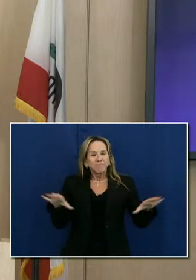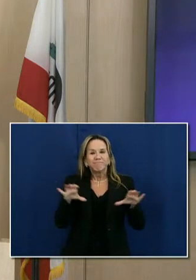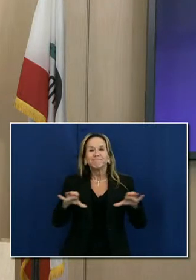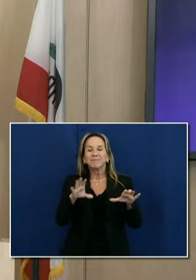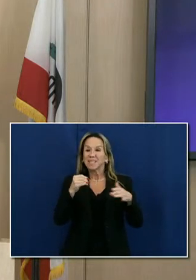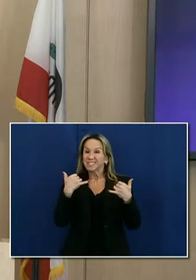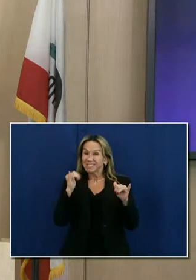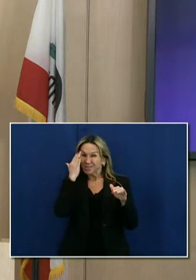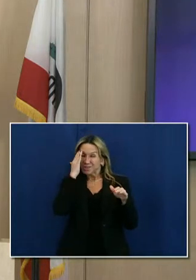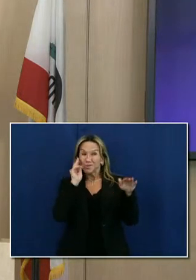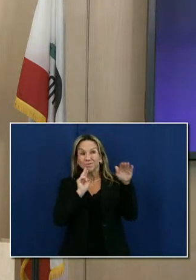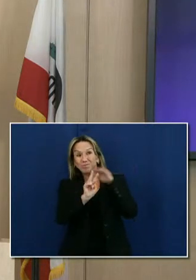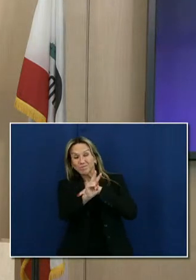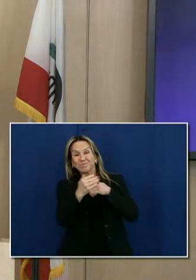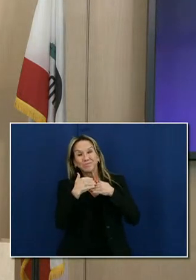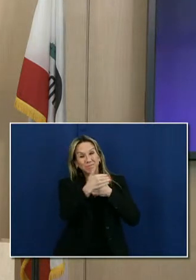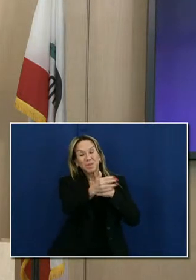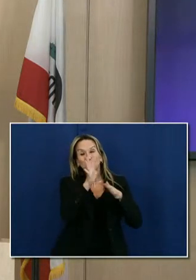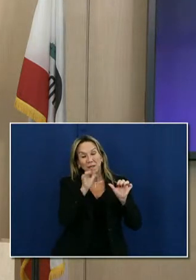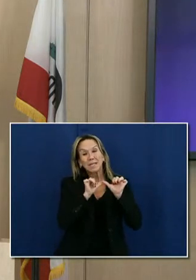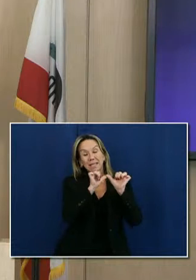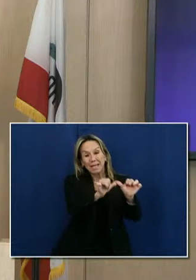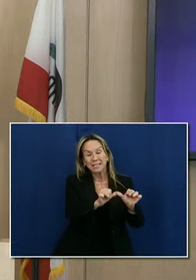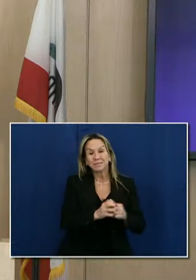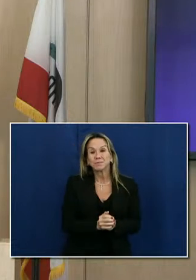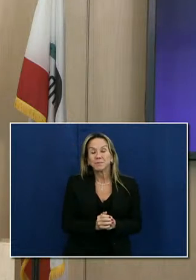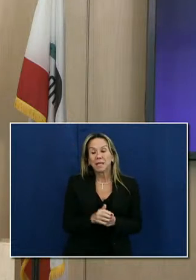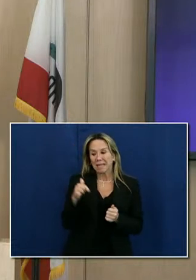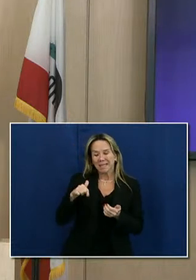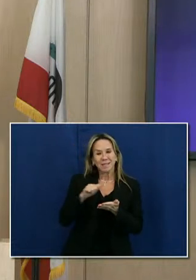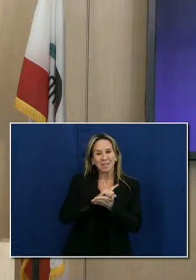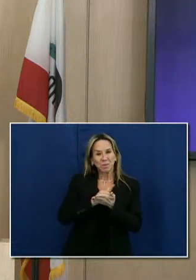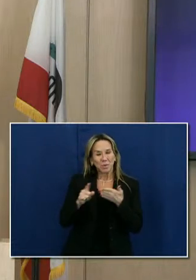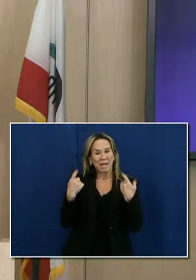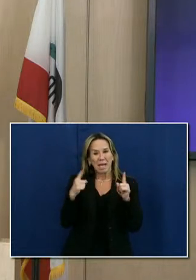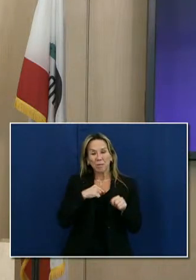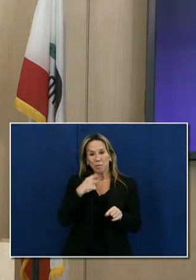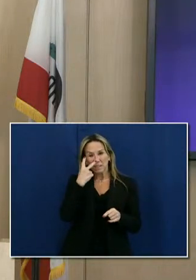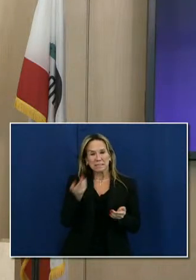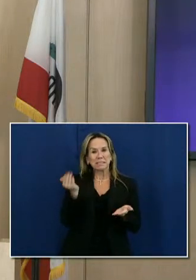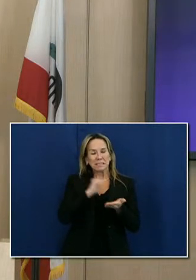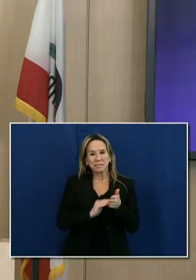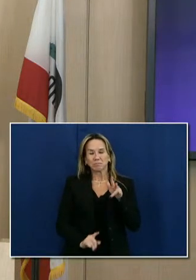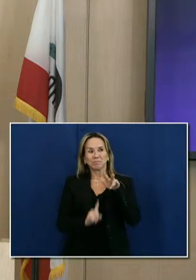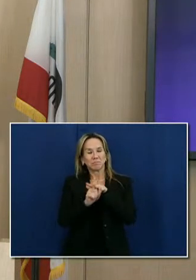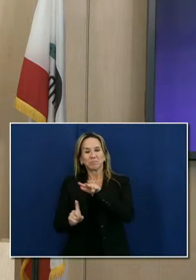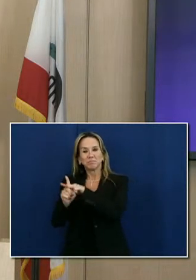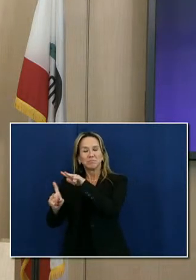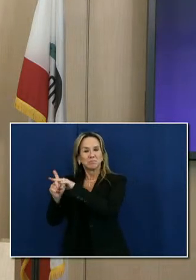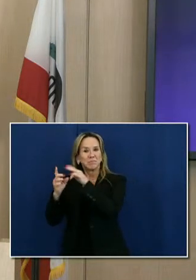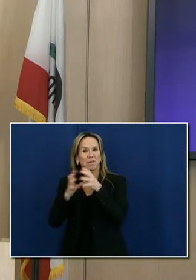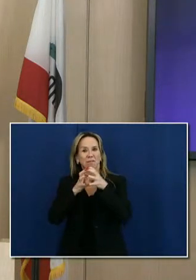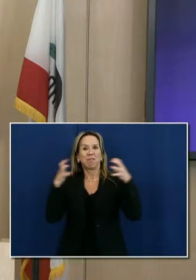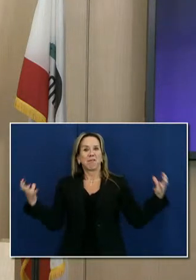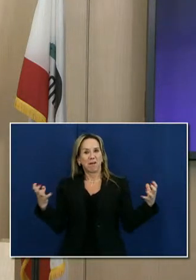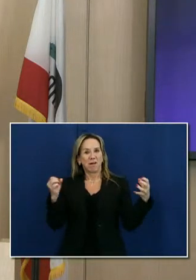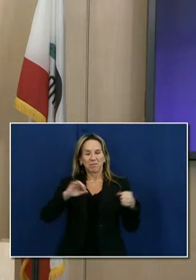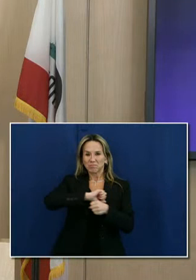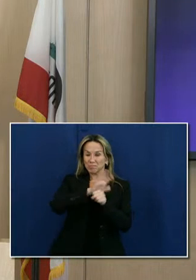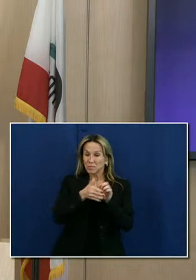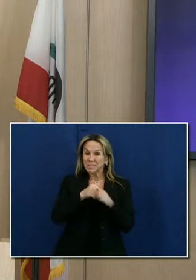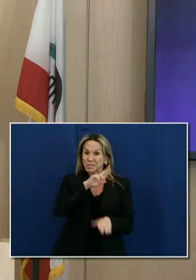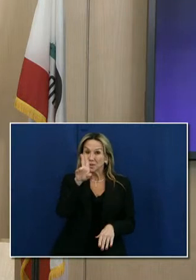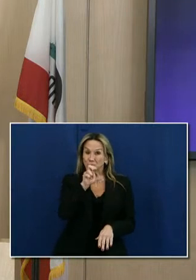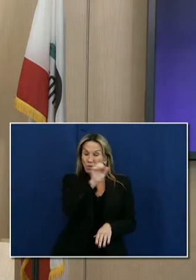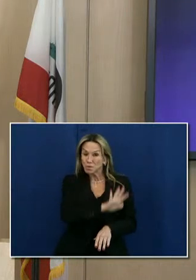This week, across the nation, we've seen a resurgence of coronavirus in many states to the point that some were